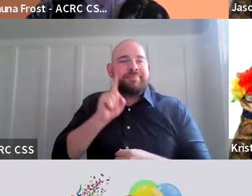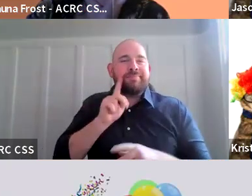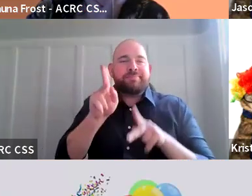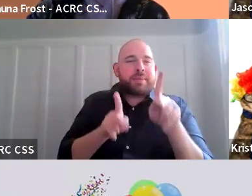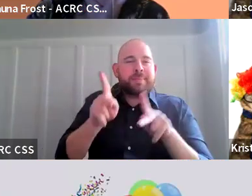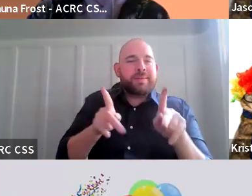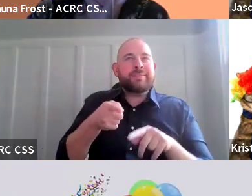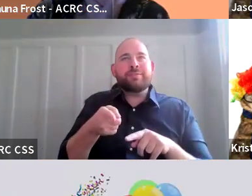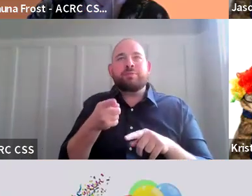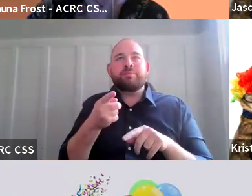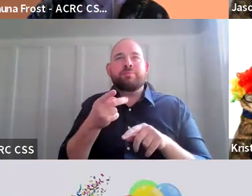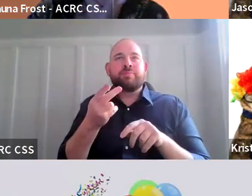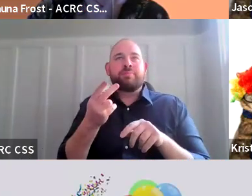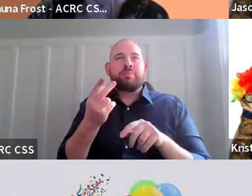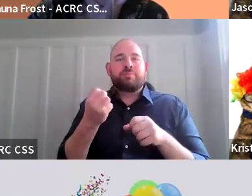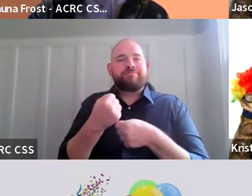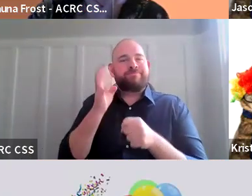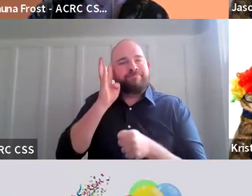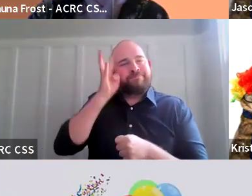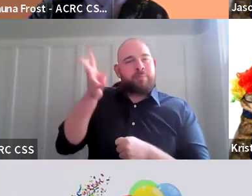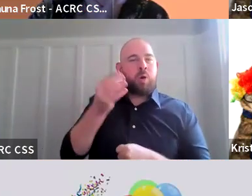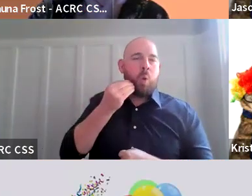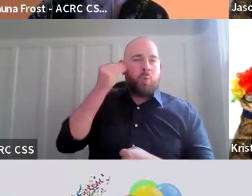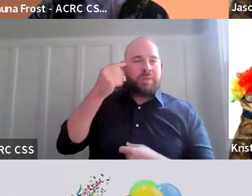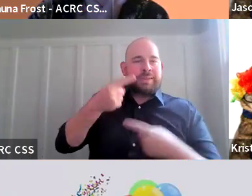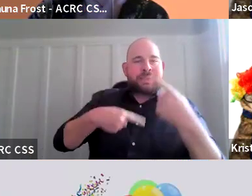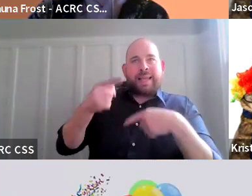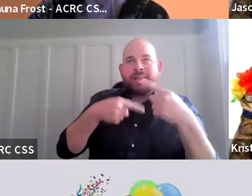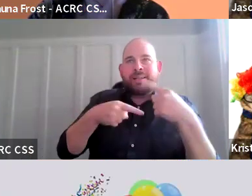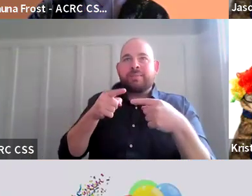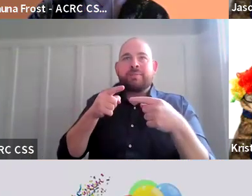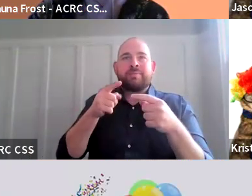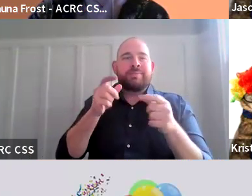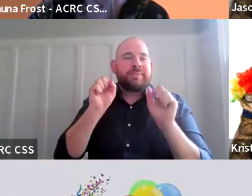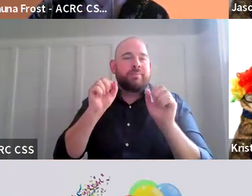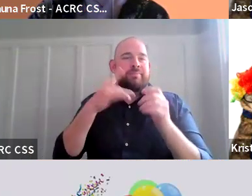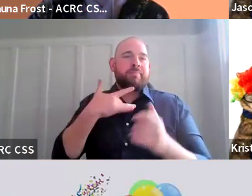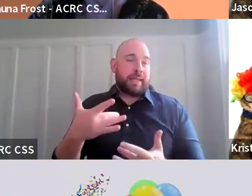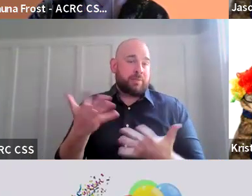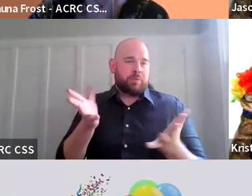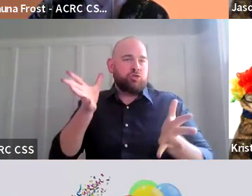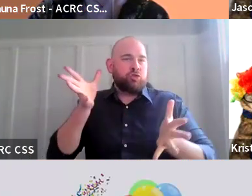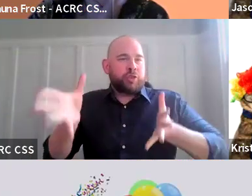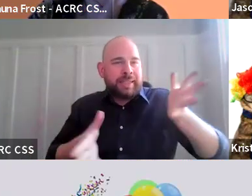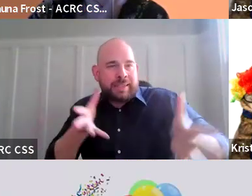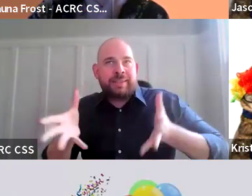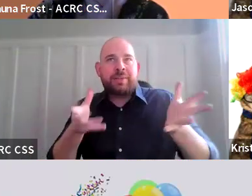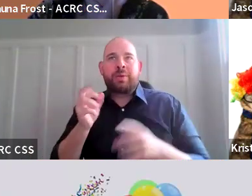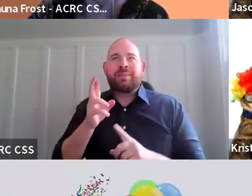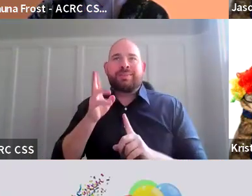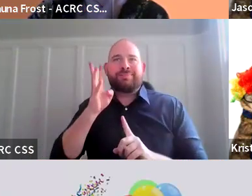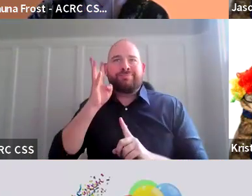So home signs are something that deaf people will create. It's a home